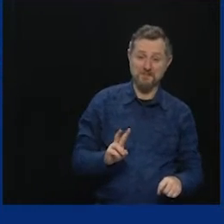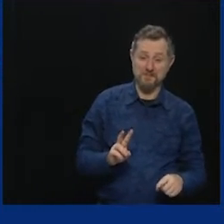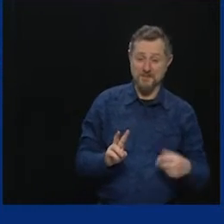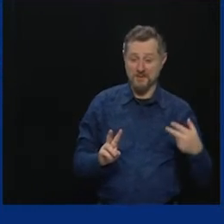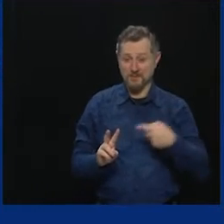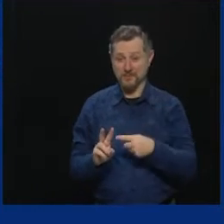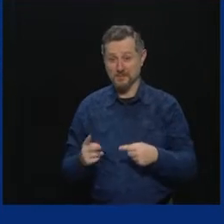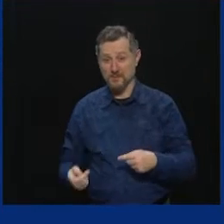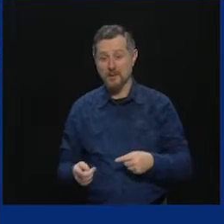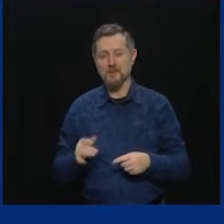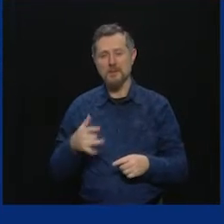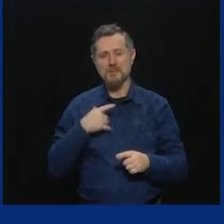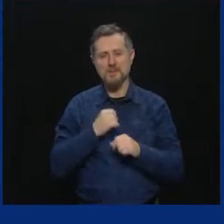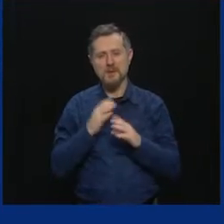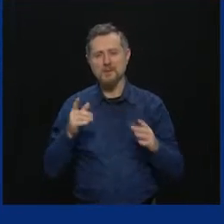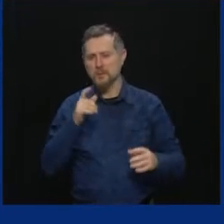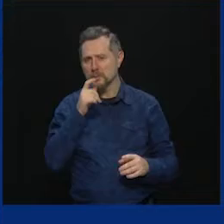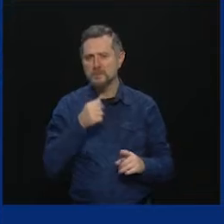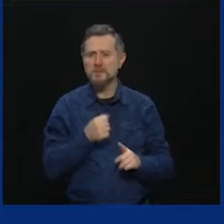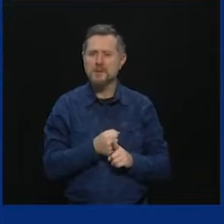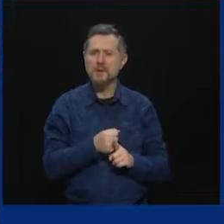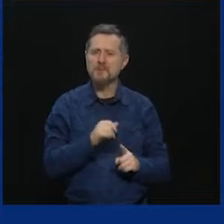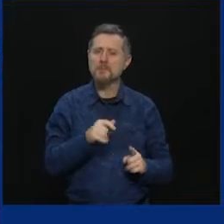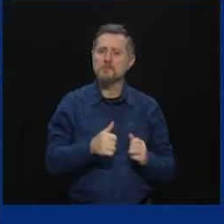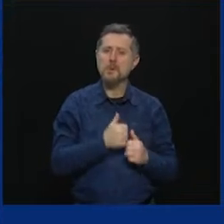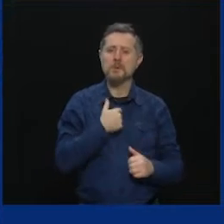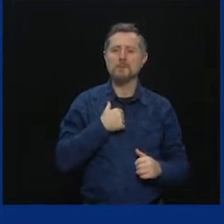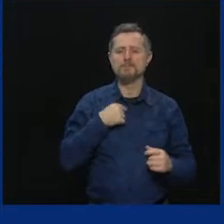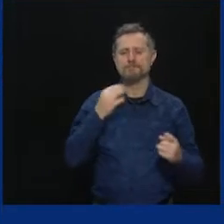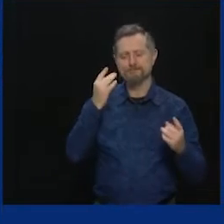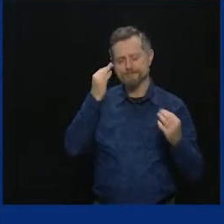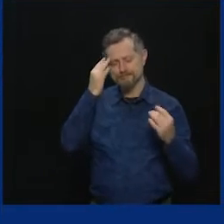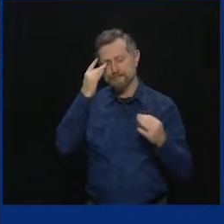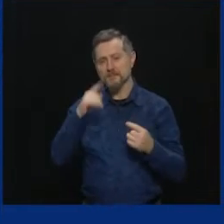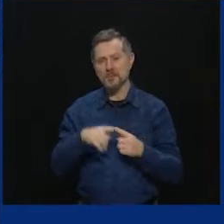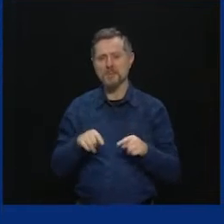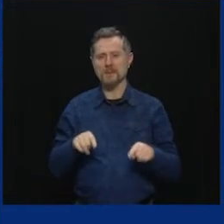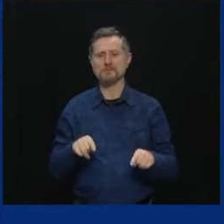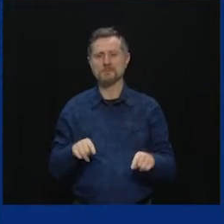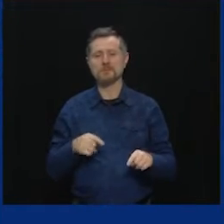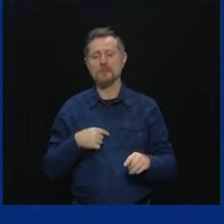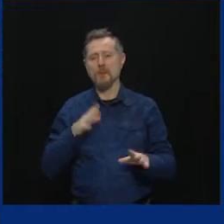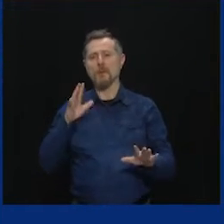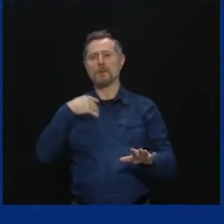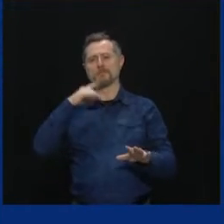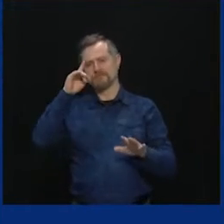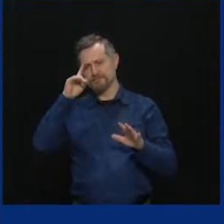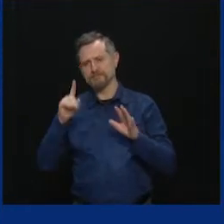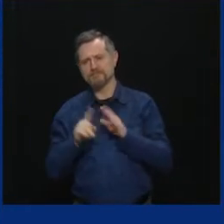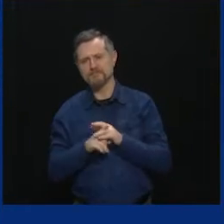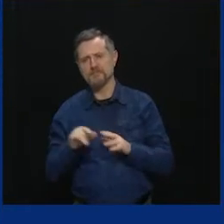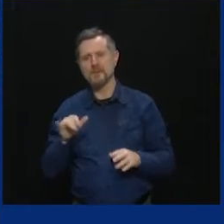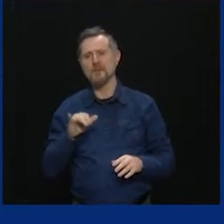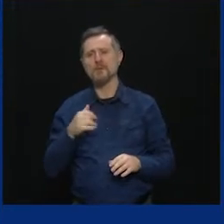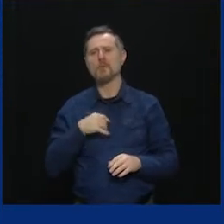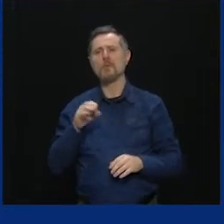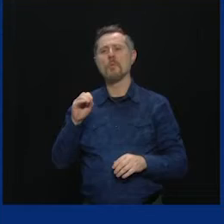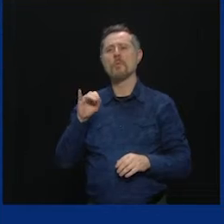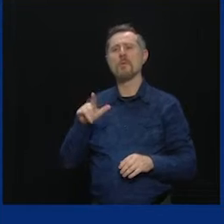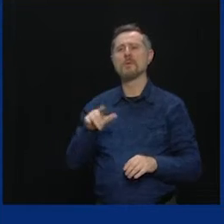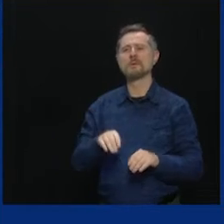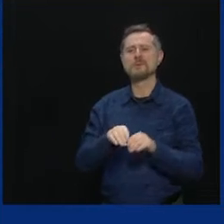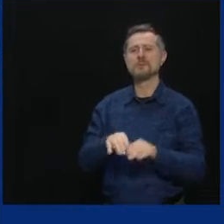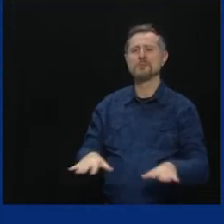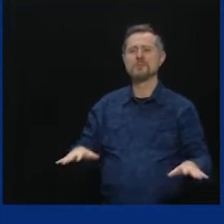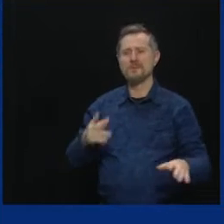in society today. I was thinking about this as I was coming over. It reminded me of an oil spill. Do you ever see the pictures